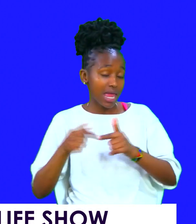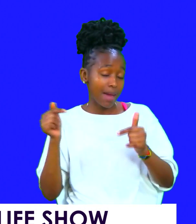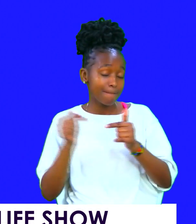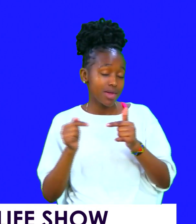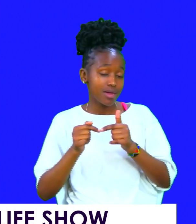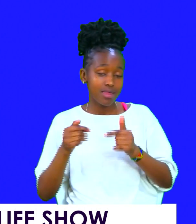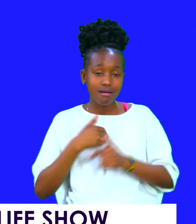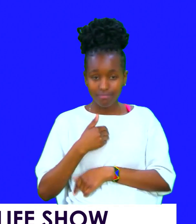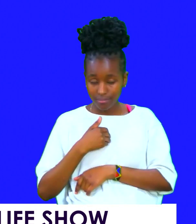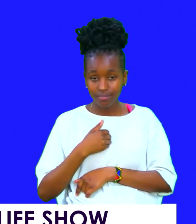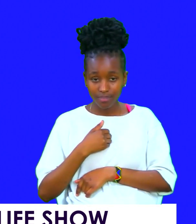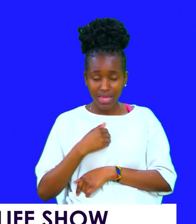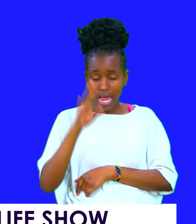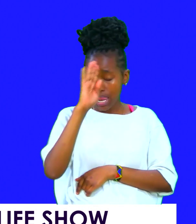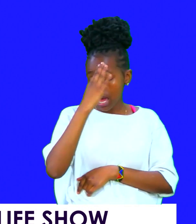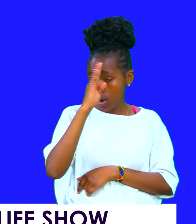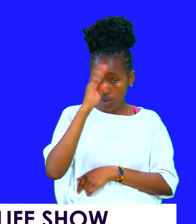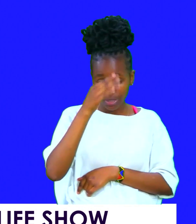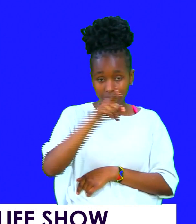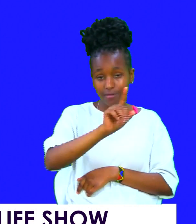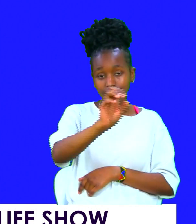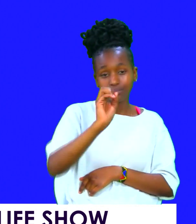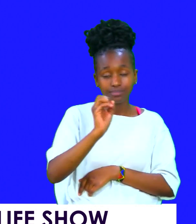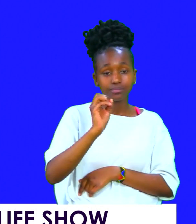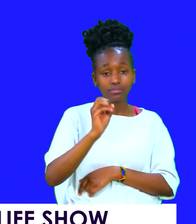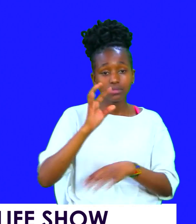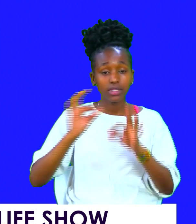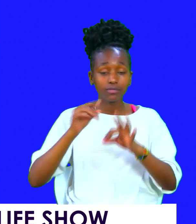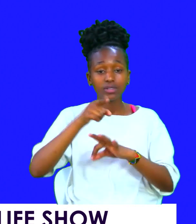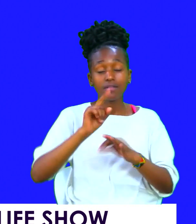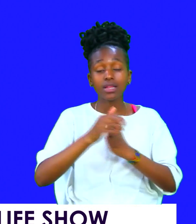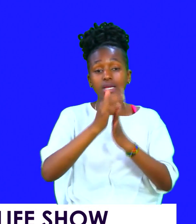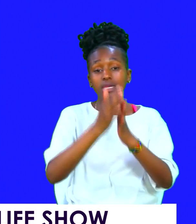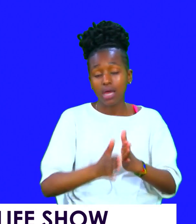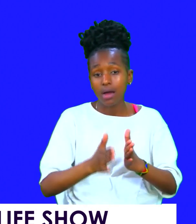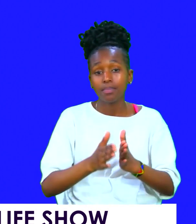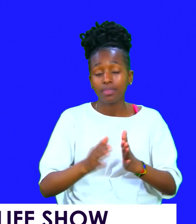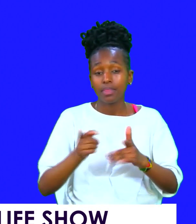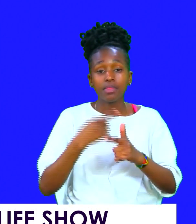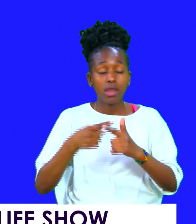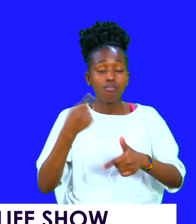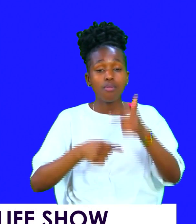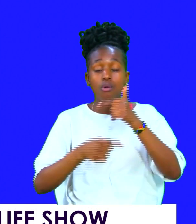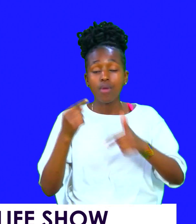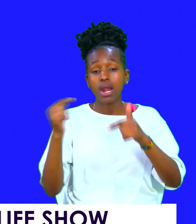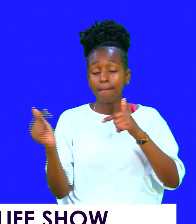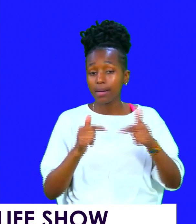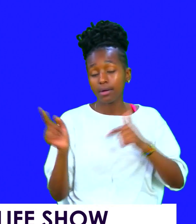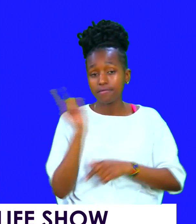Don't doubt yourself. You are the leader. You've won the battle.